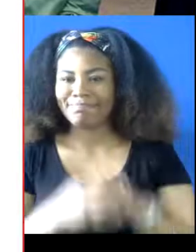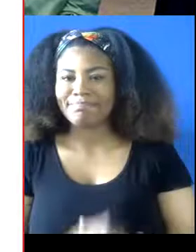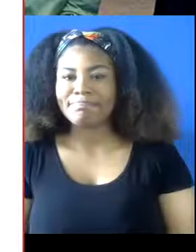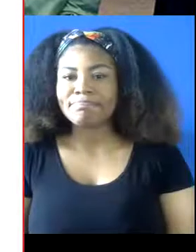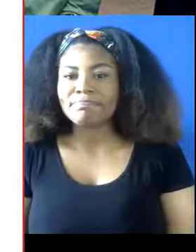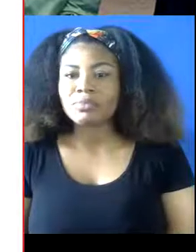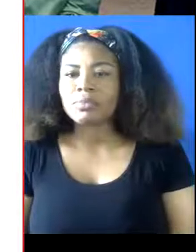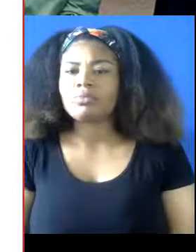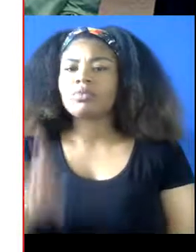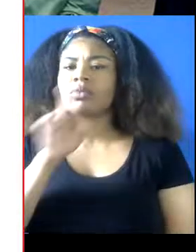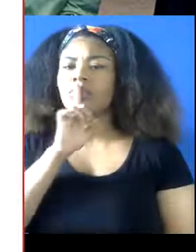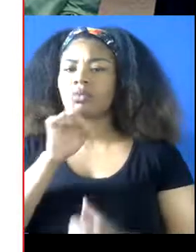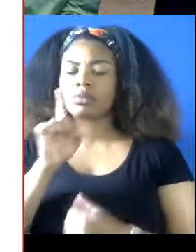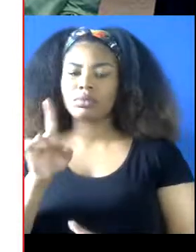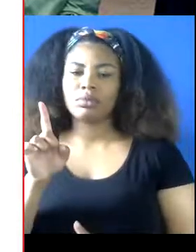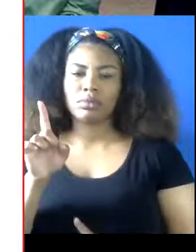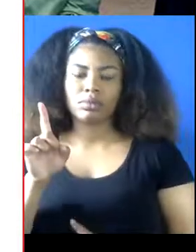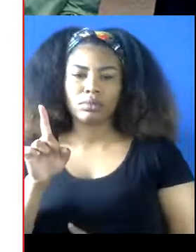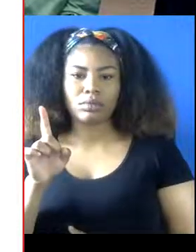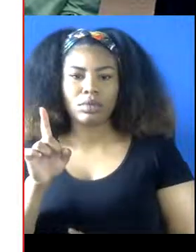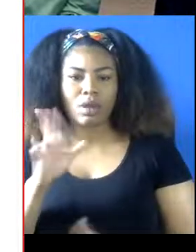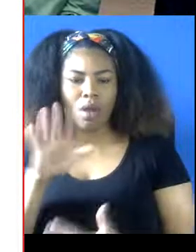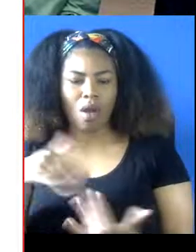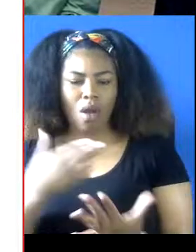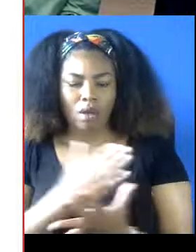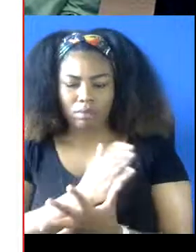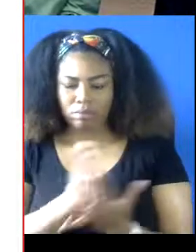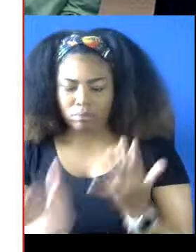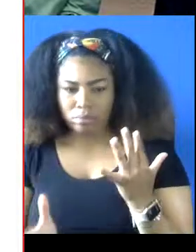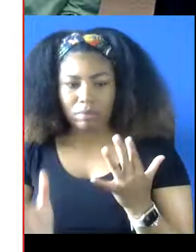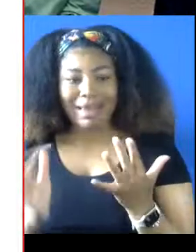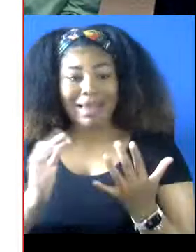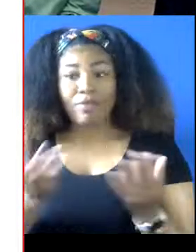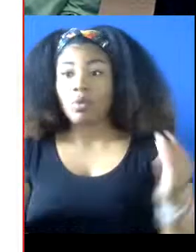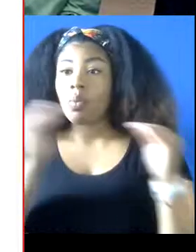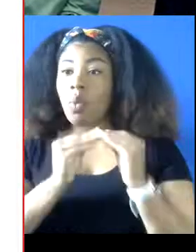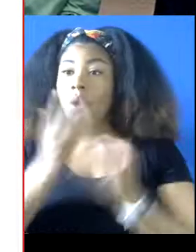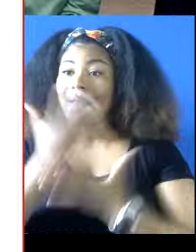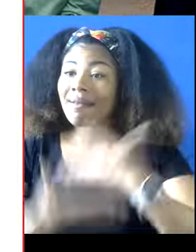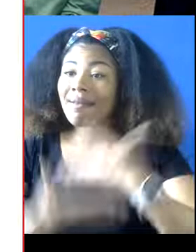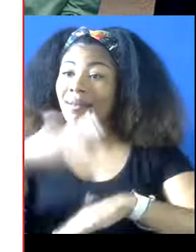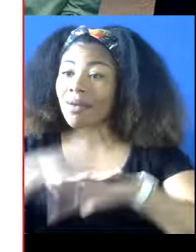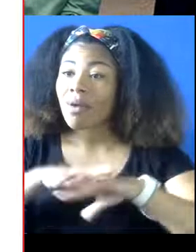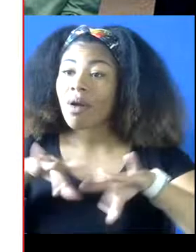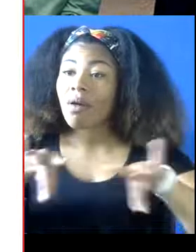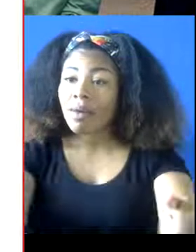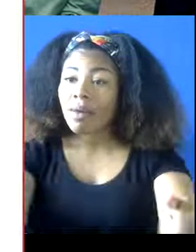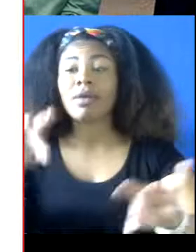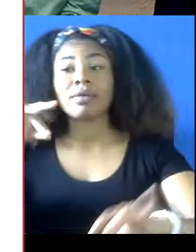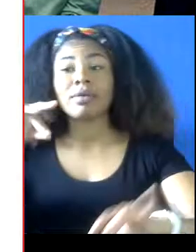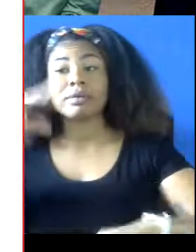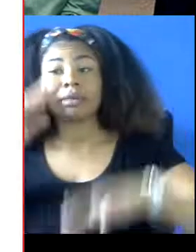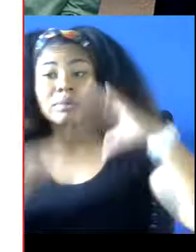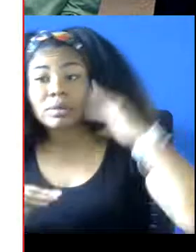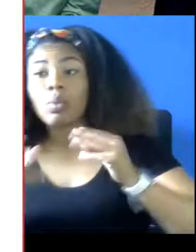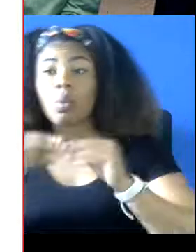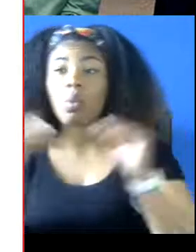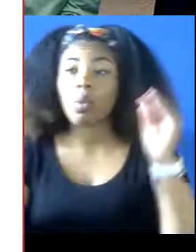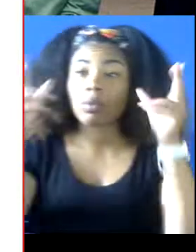as thinking about all of these different learners in our classroom. And we're going to shake up a little